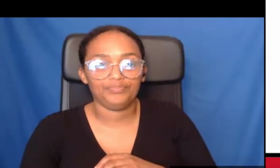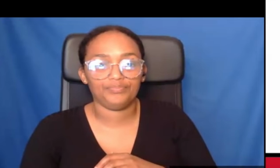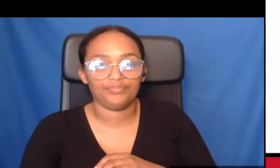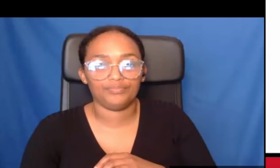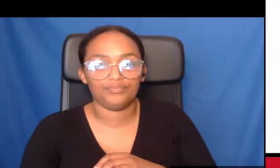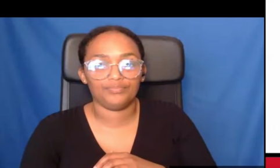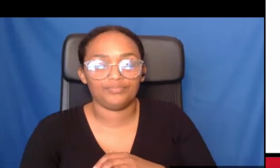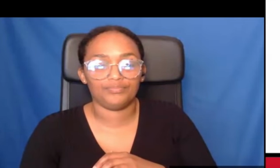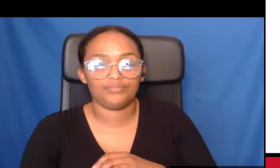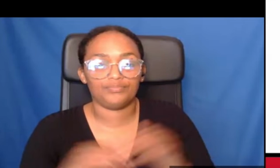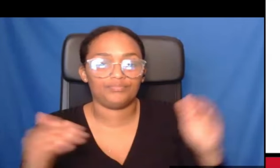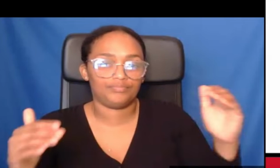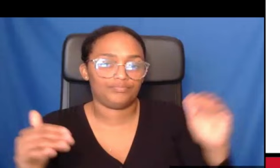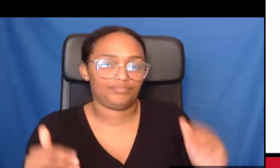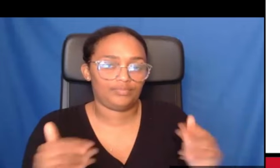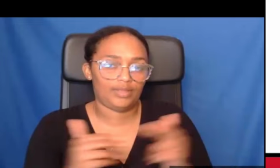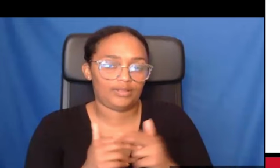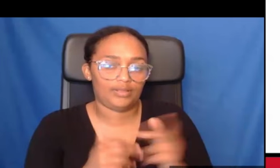Next slide.